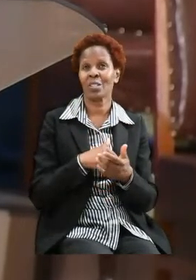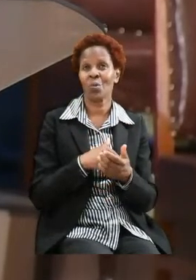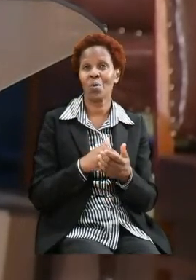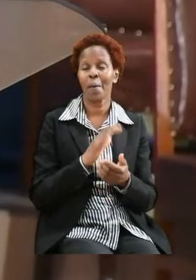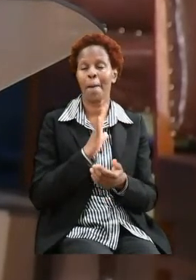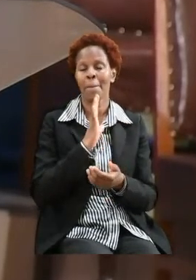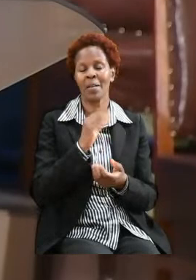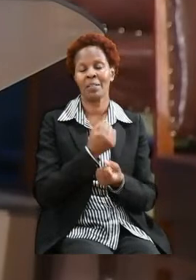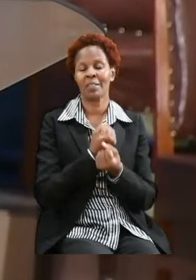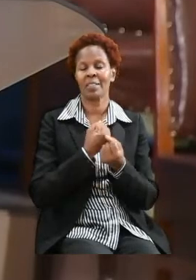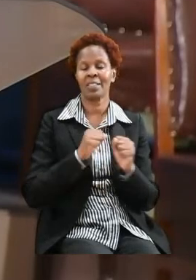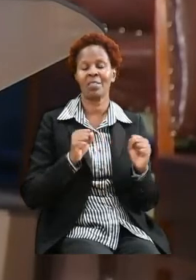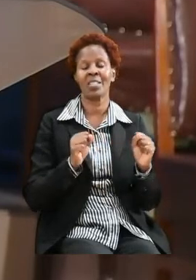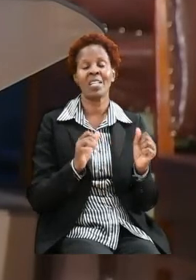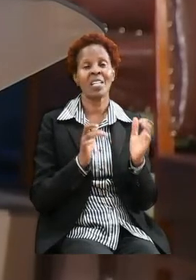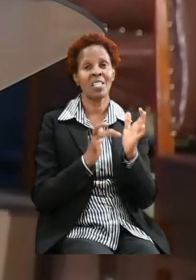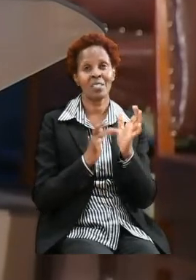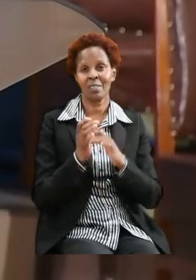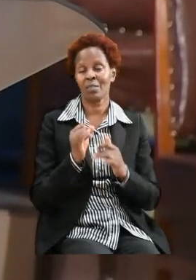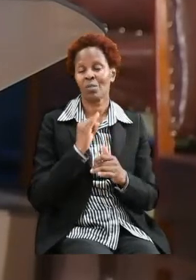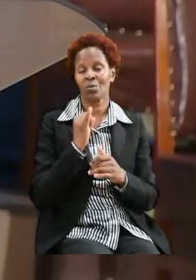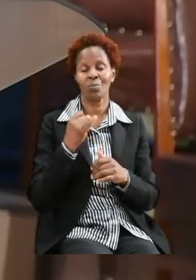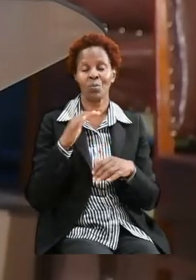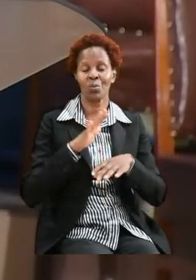saved. Jesus as a good shepherd